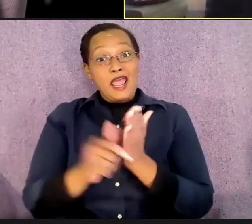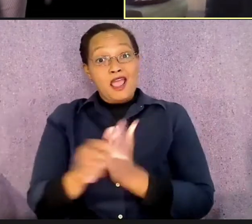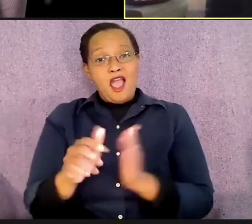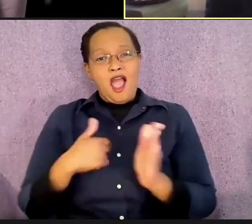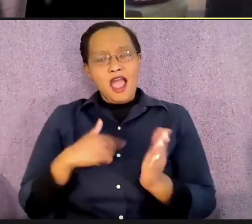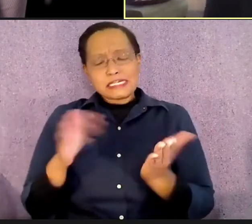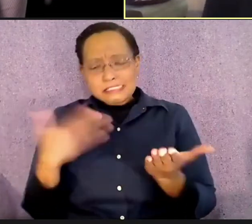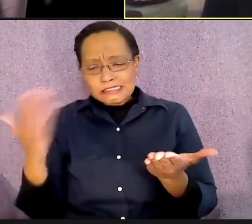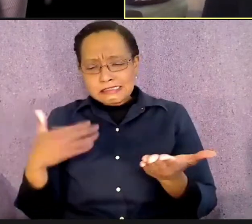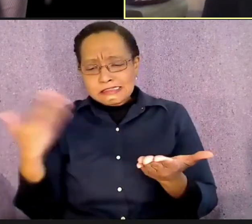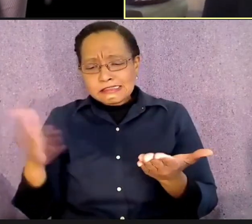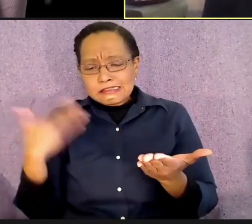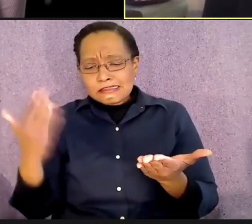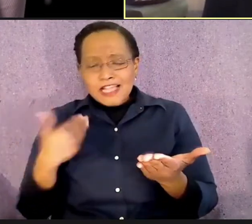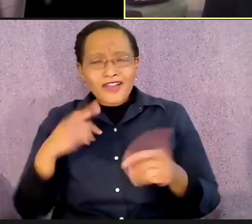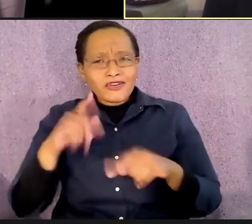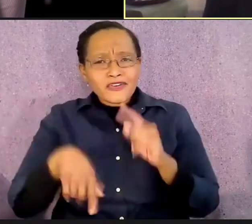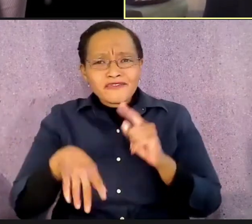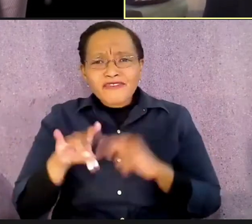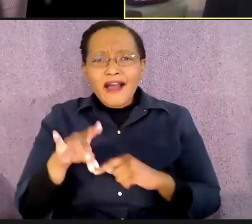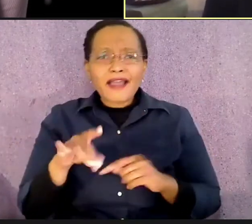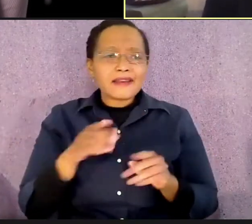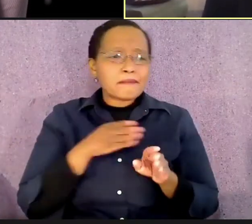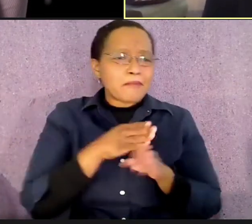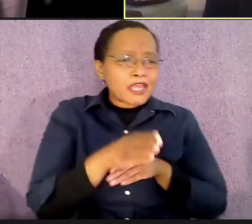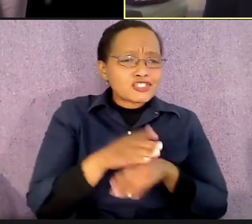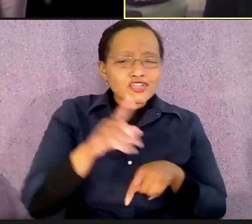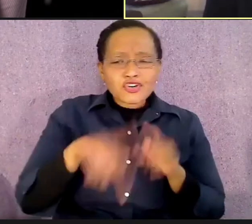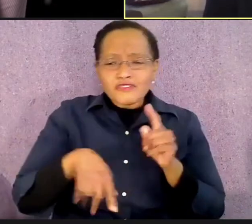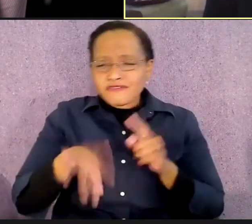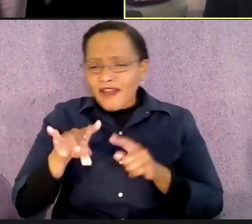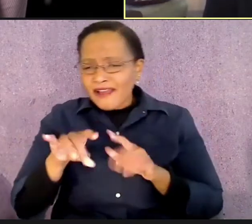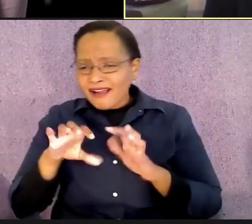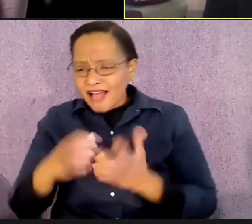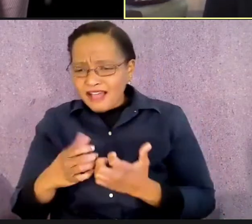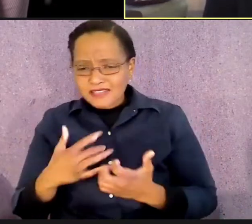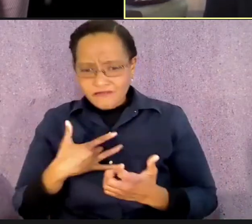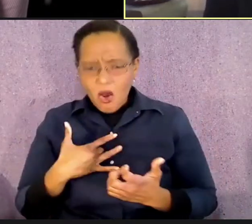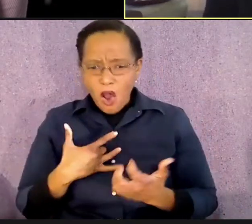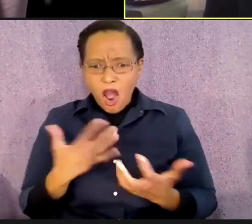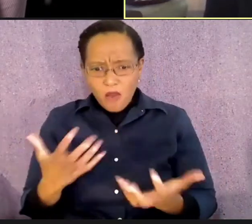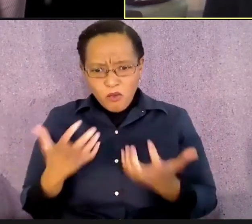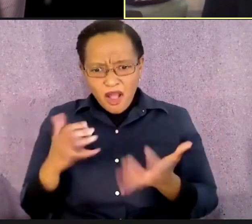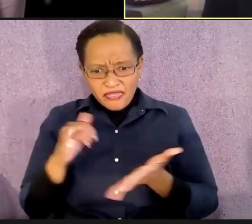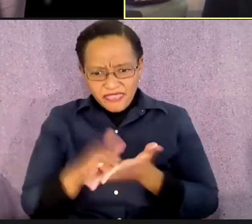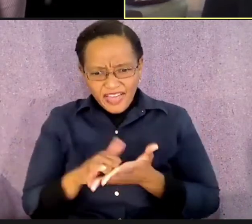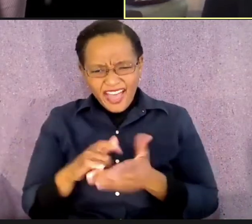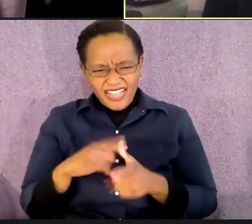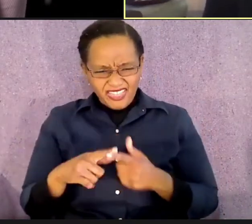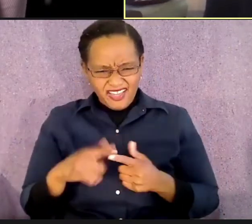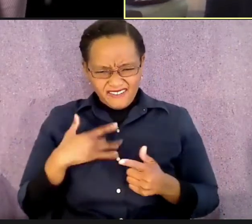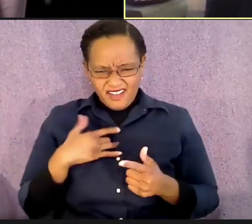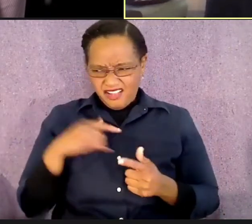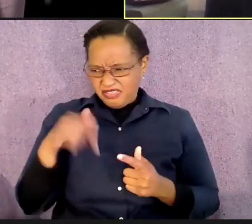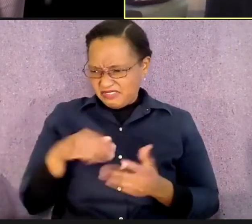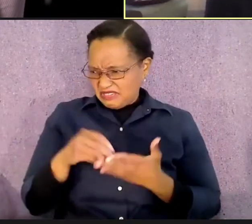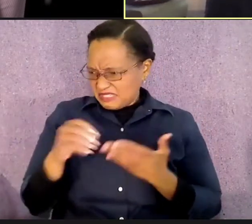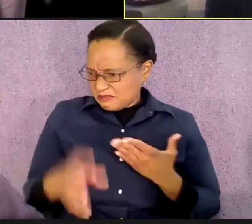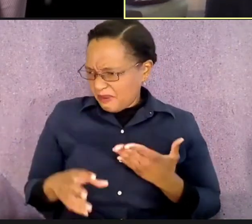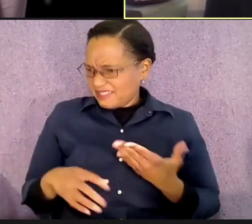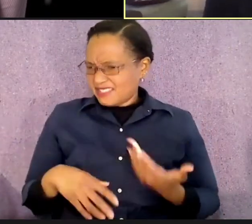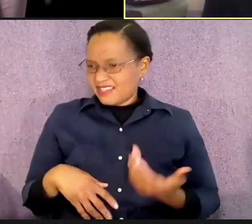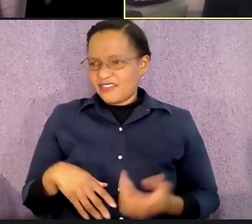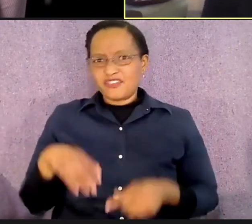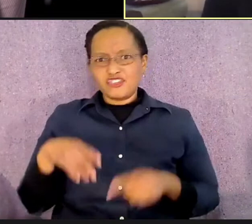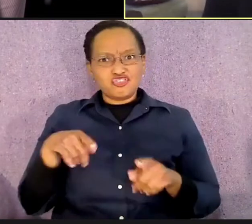or even a class that I was like, oh, I would do that. And then it became about like, this is expensive, and this is in the 90s, so it ain't even close to as